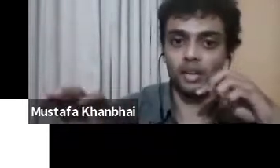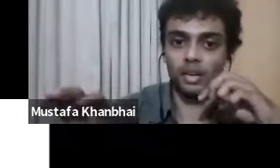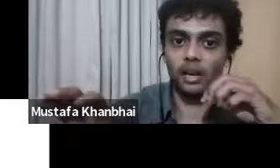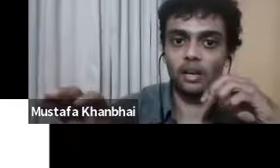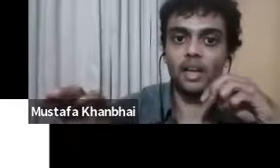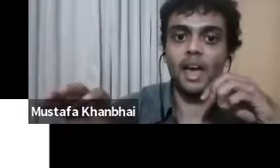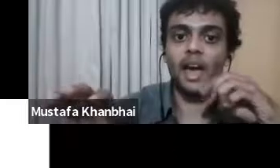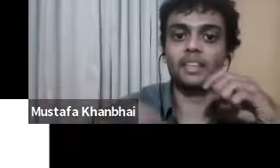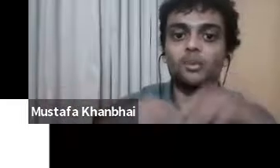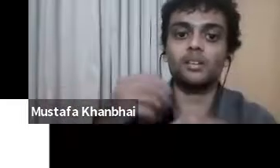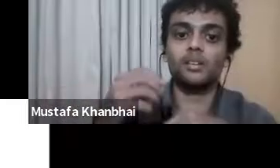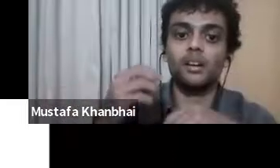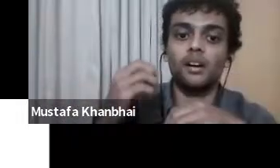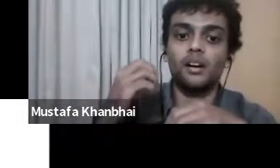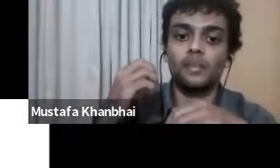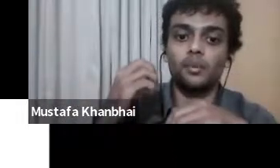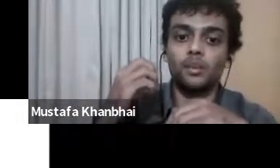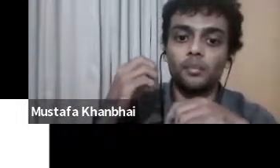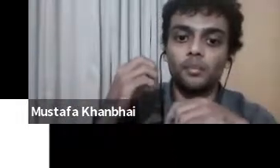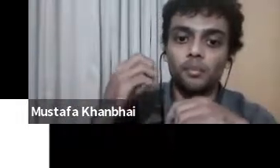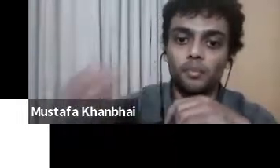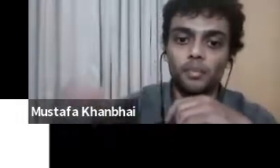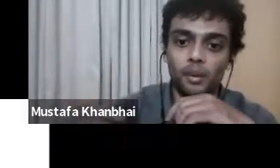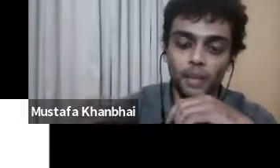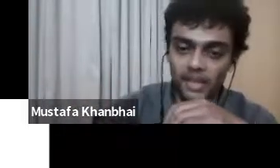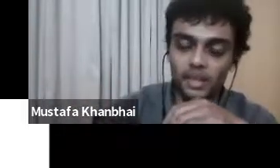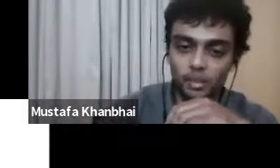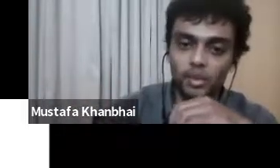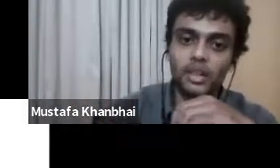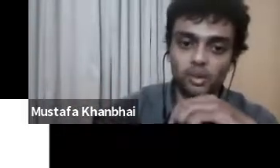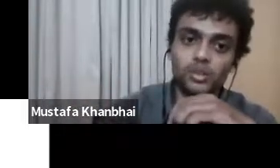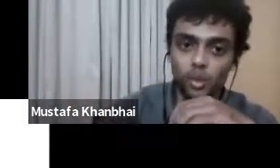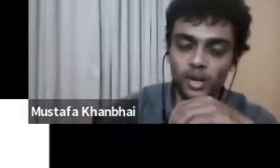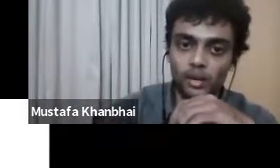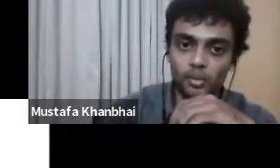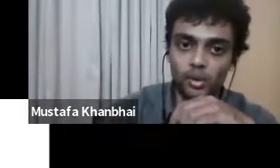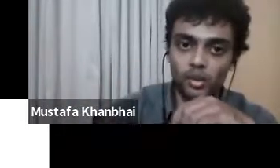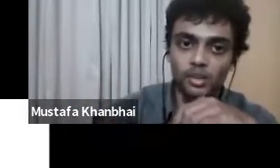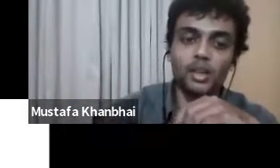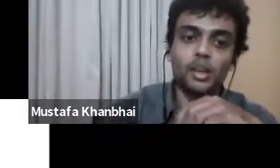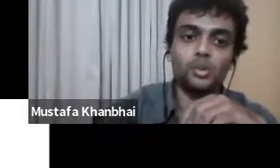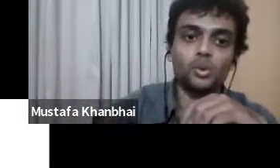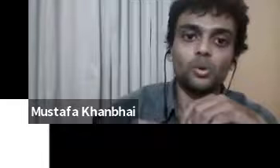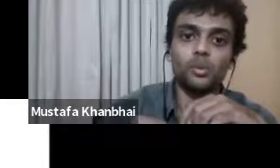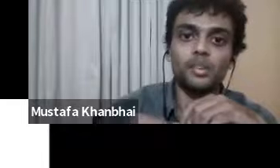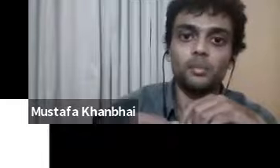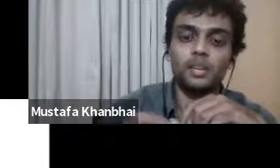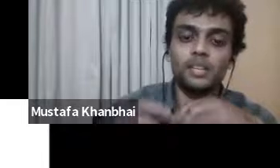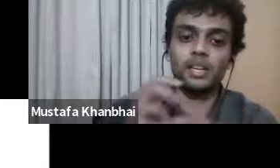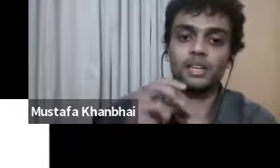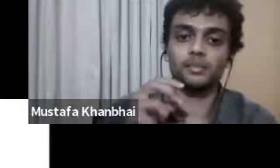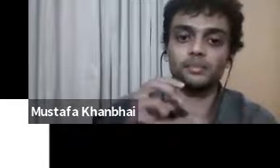of Eastern India. And they were a painting community and also a storyteller community. So